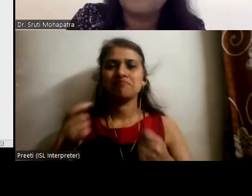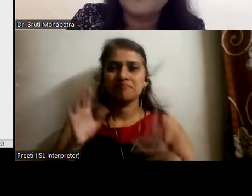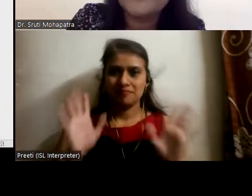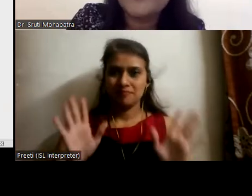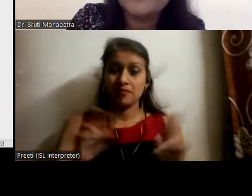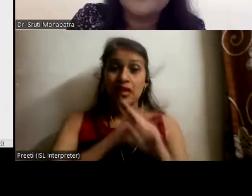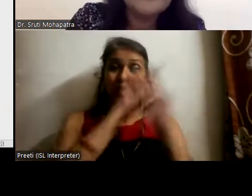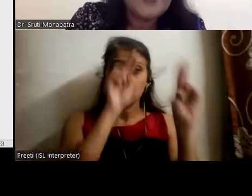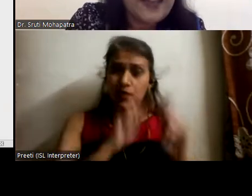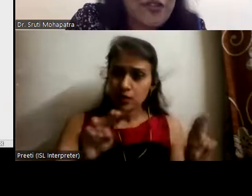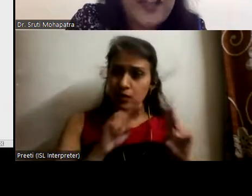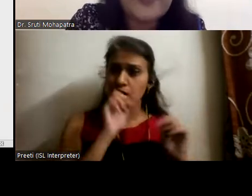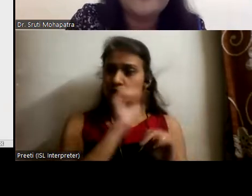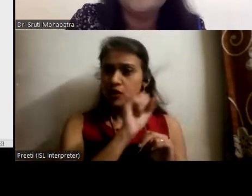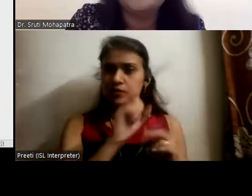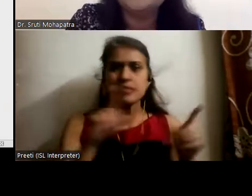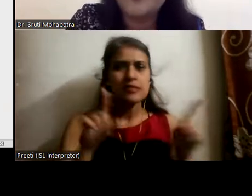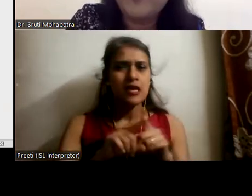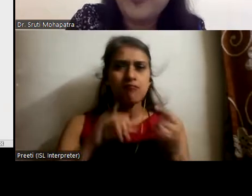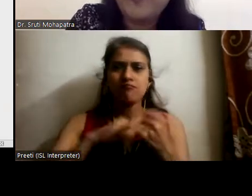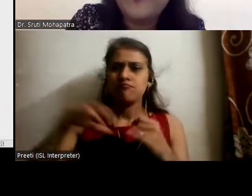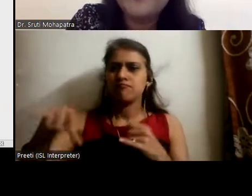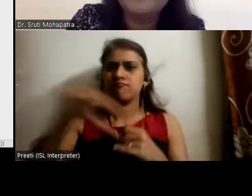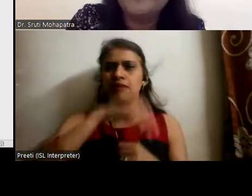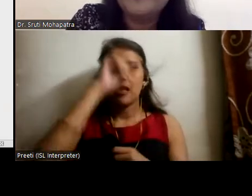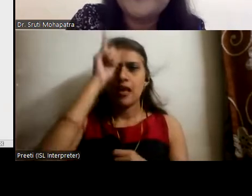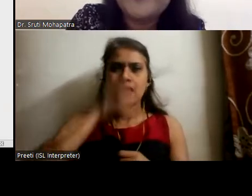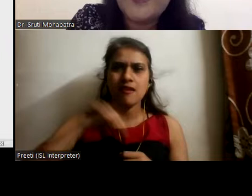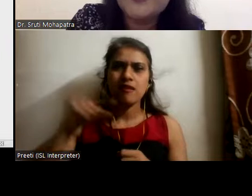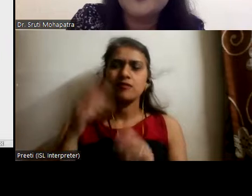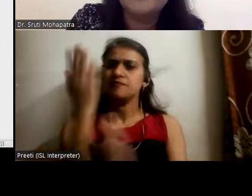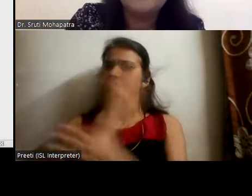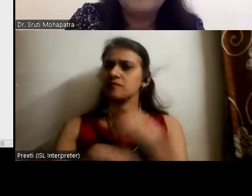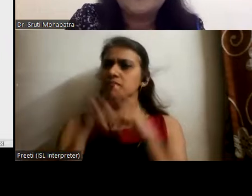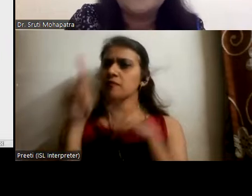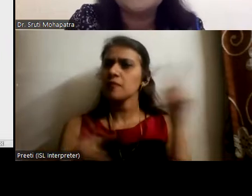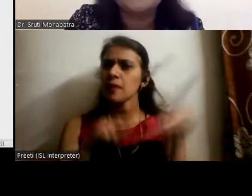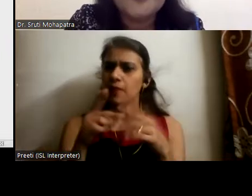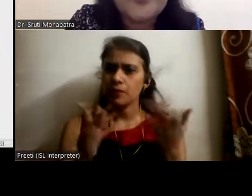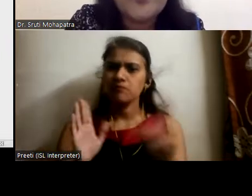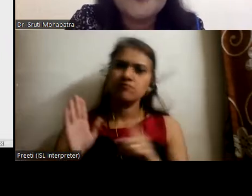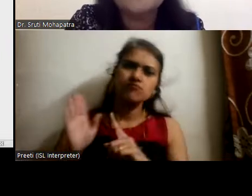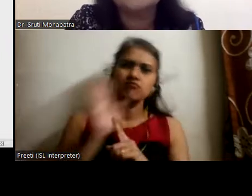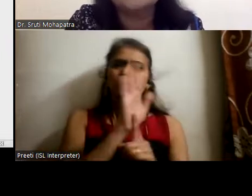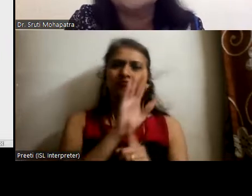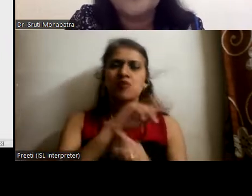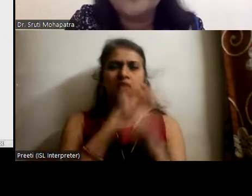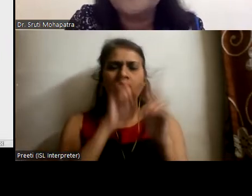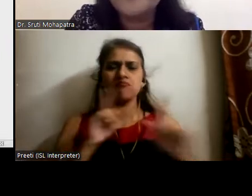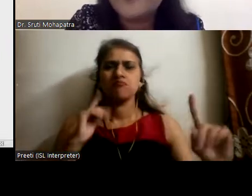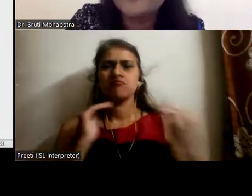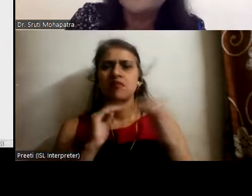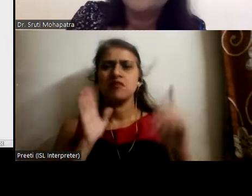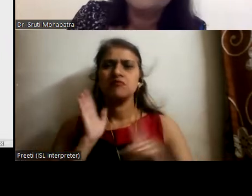a stronger state and creating the India chapter of Disabled People's International, which has a